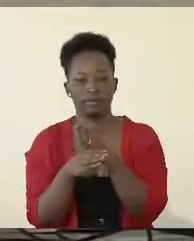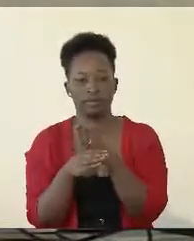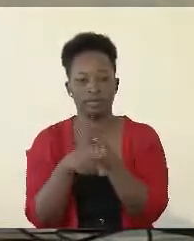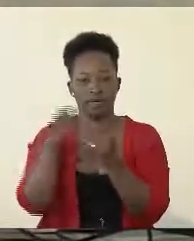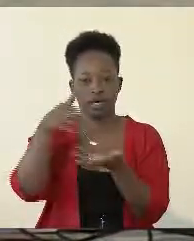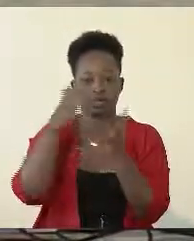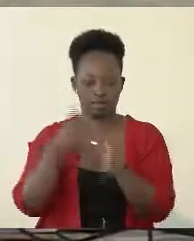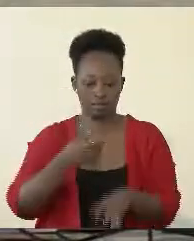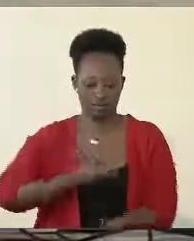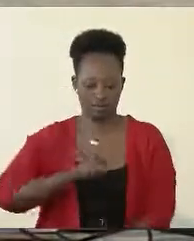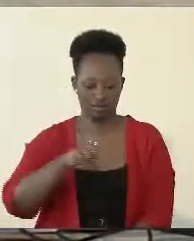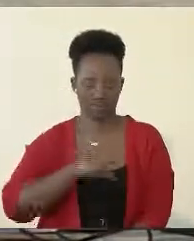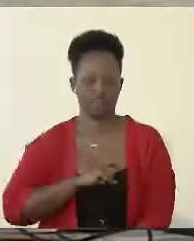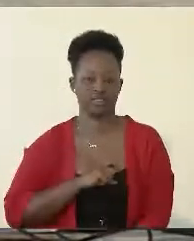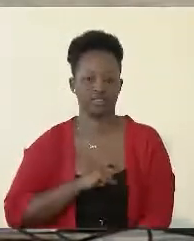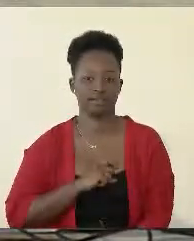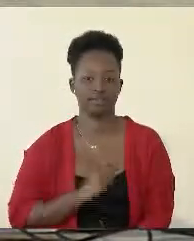customer confidence.